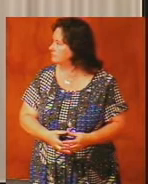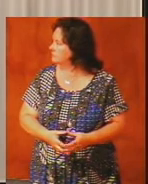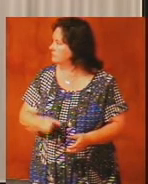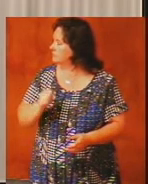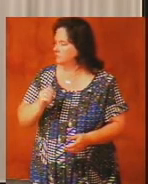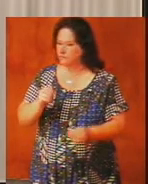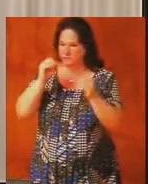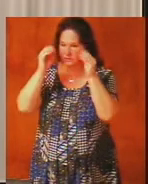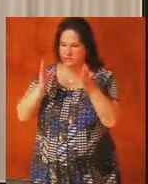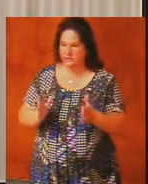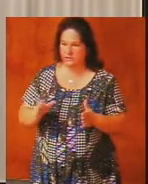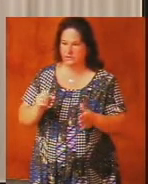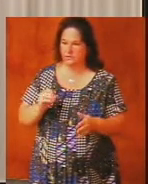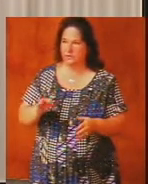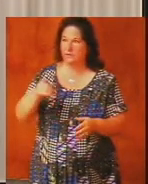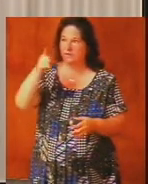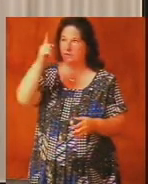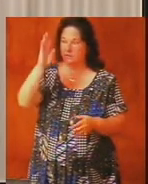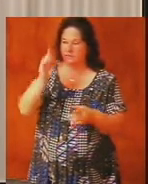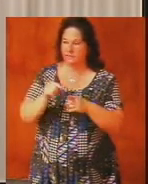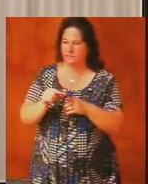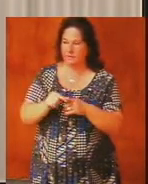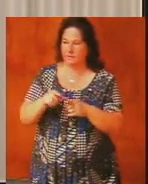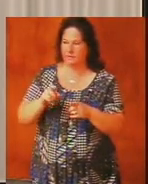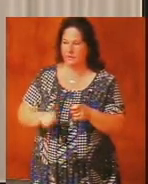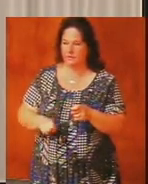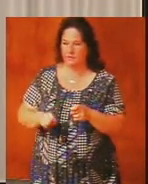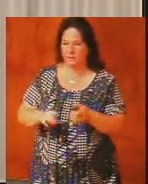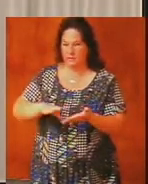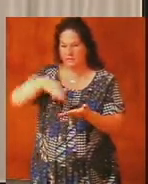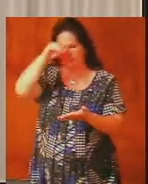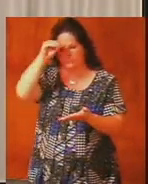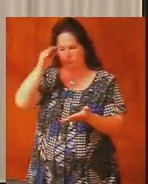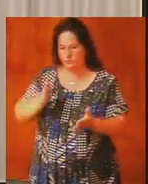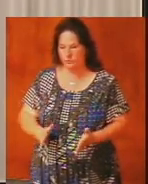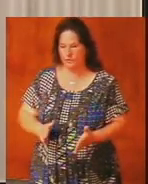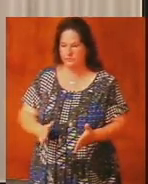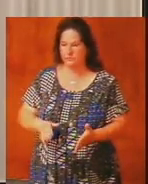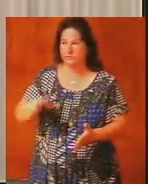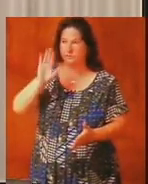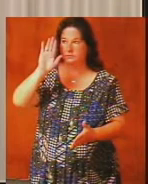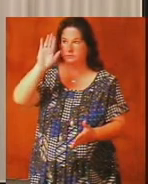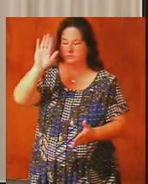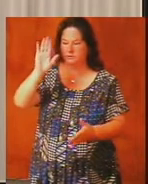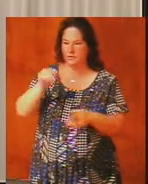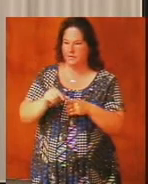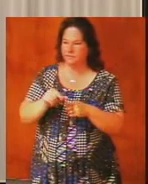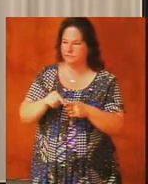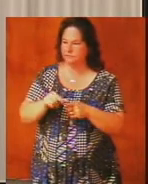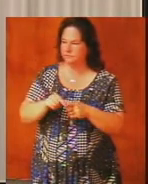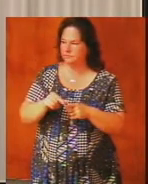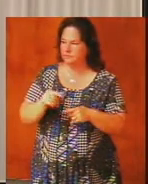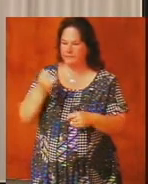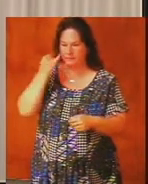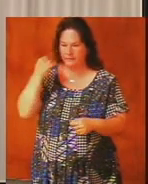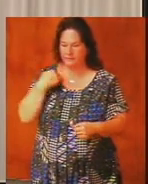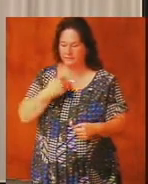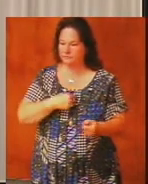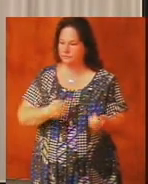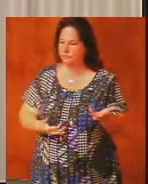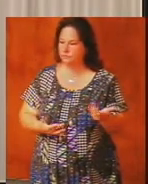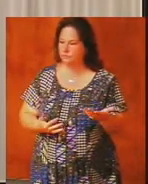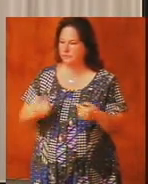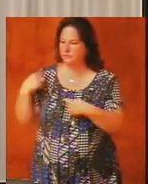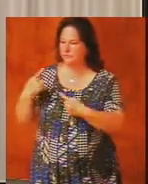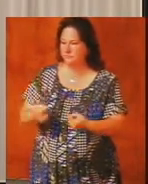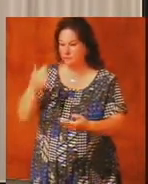And so teachers of the Word of God need to be students of the Word of God. And if we wait till we know